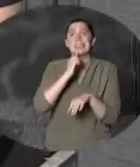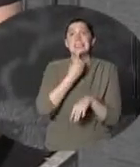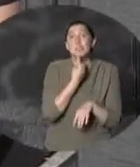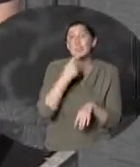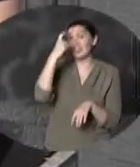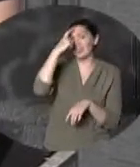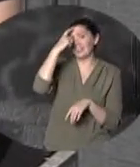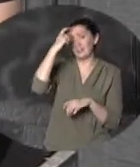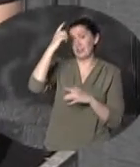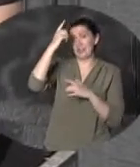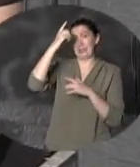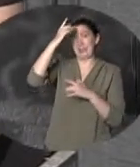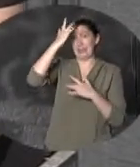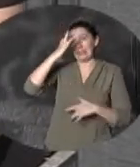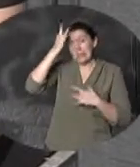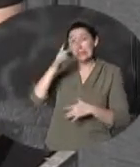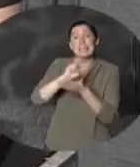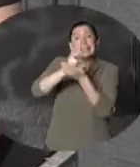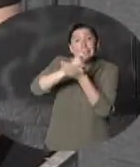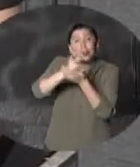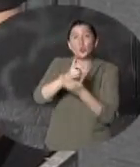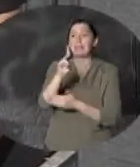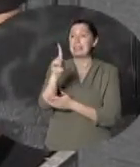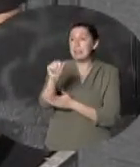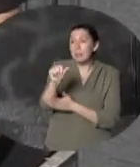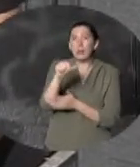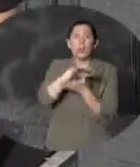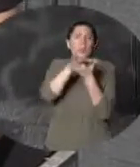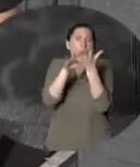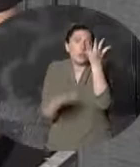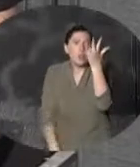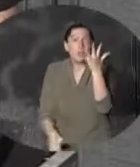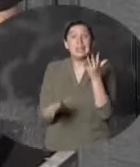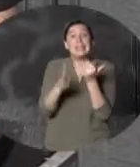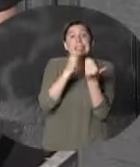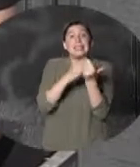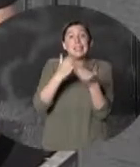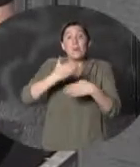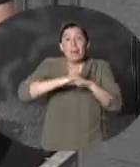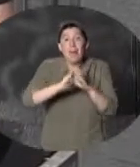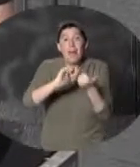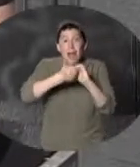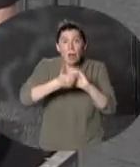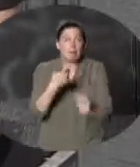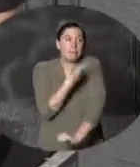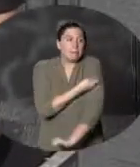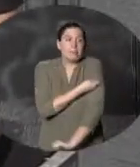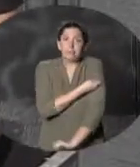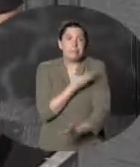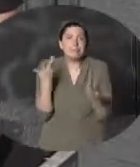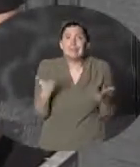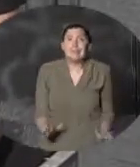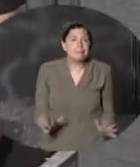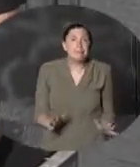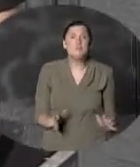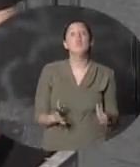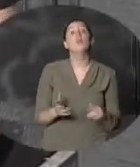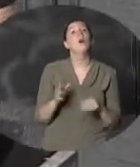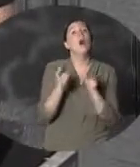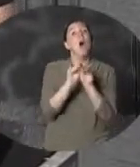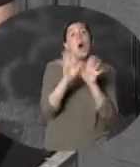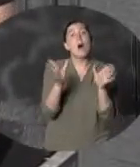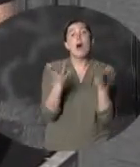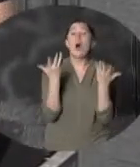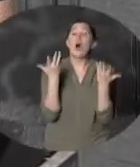neurologic illness, seizures, disability, and we can prevent it with vaccines. Certainly, we don't want to push vaccination